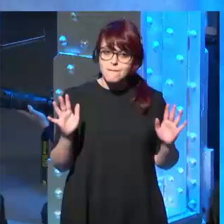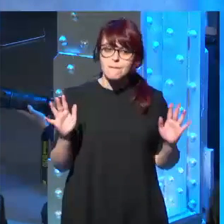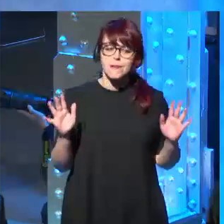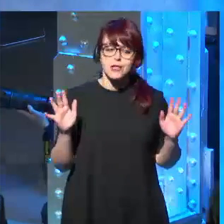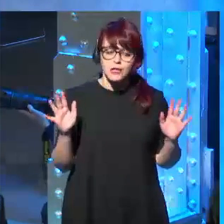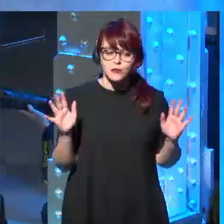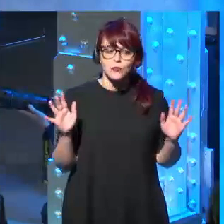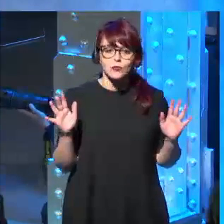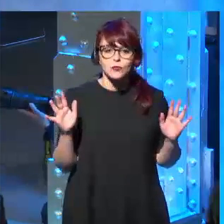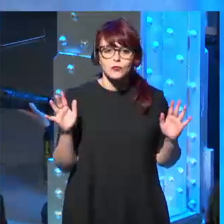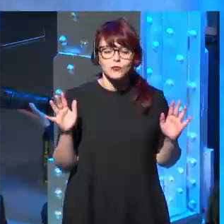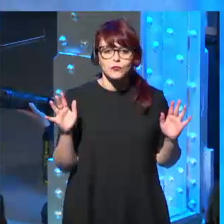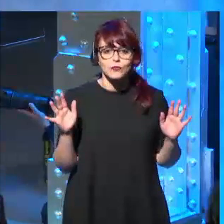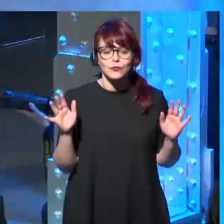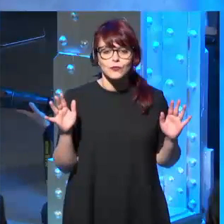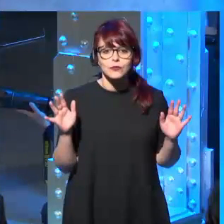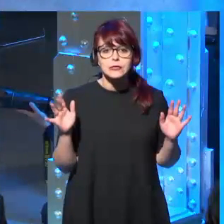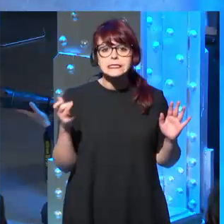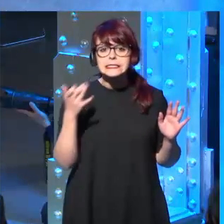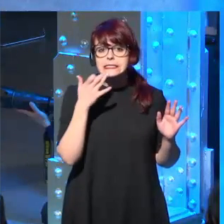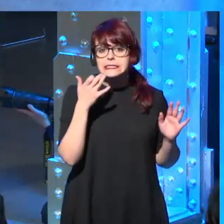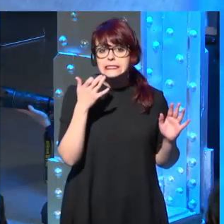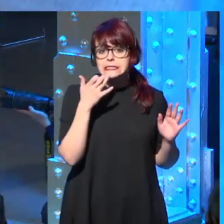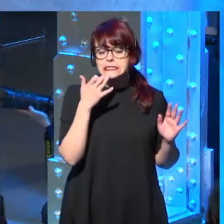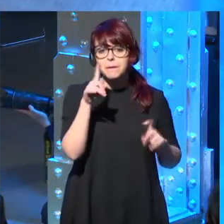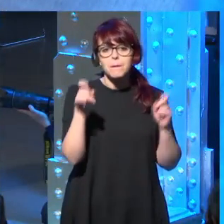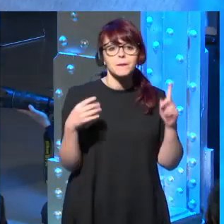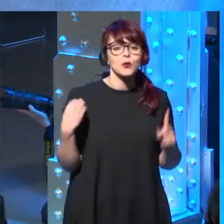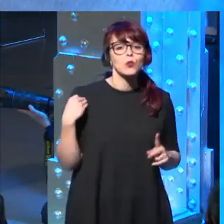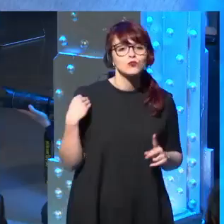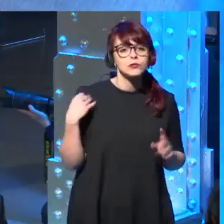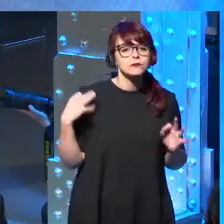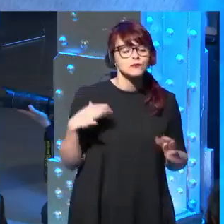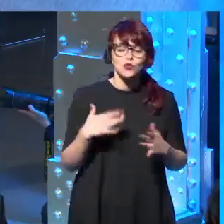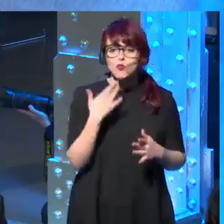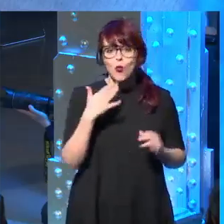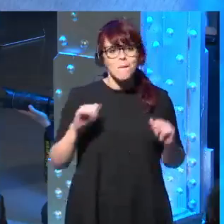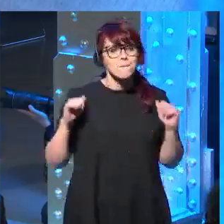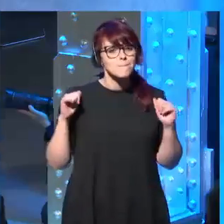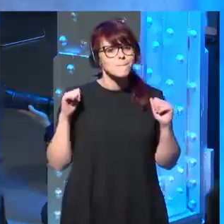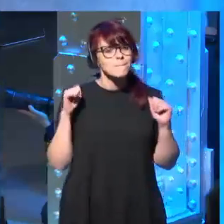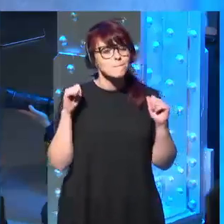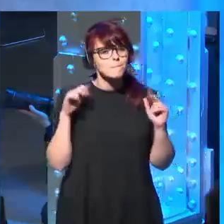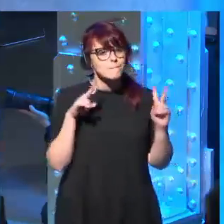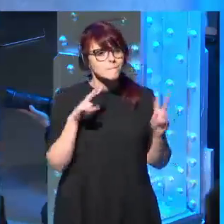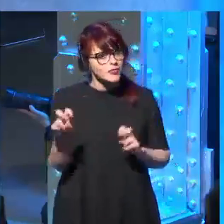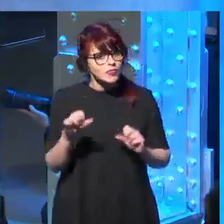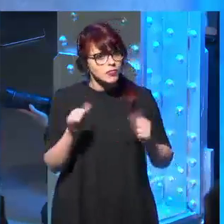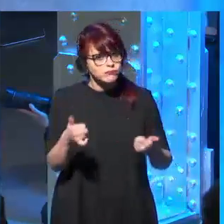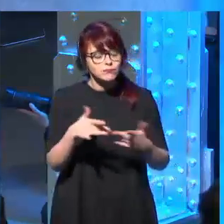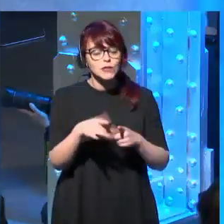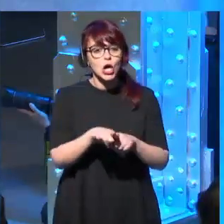This is the beginning of, if you ask me, this is the beginning of this novel. Don't forget that before that, I wrote